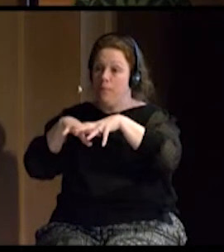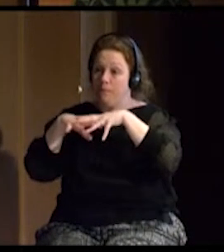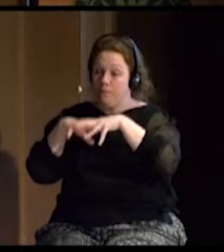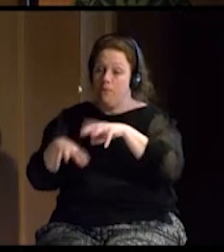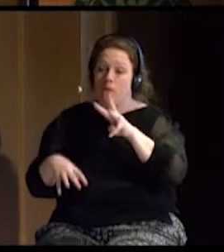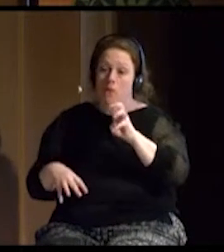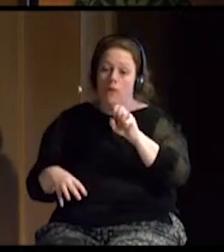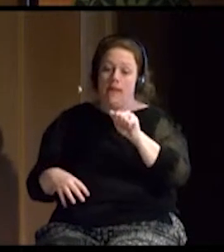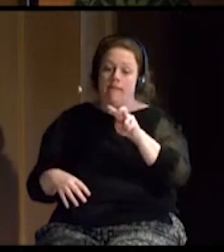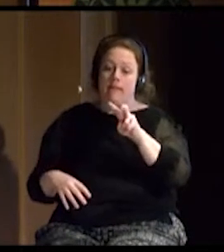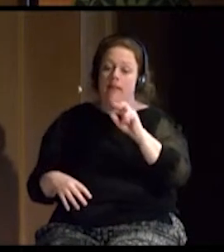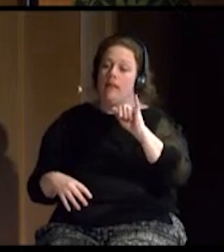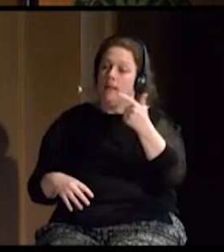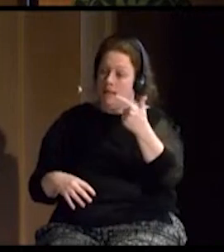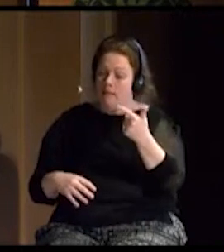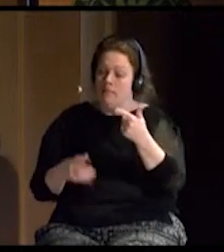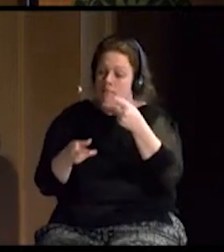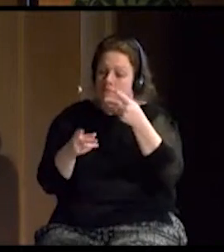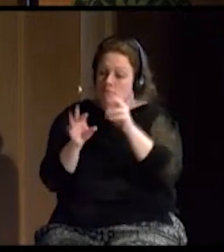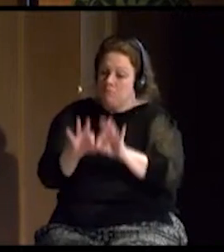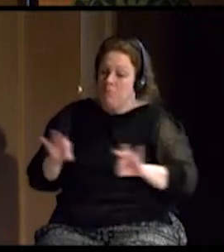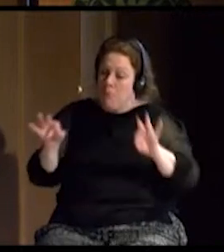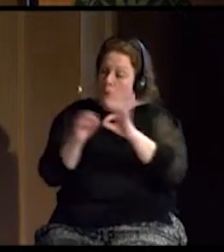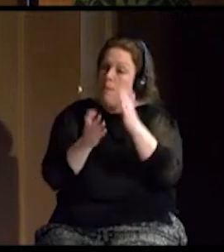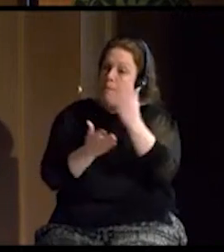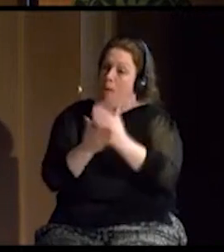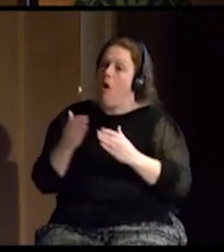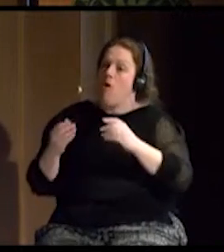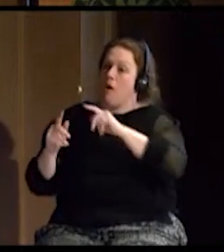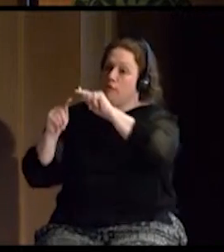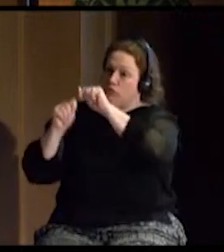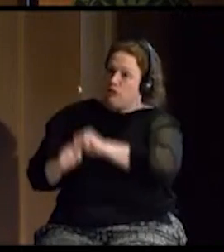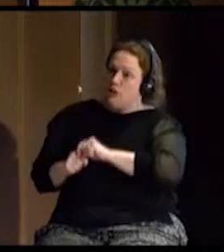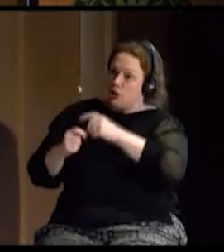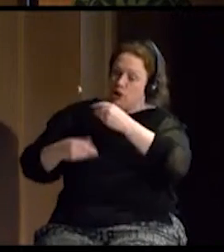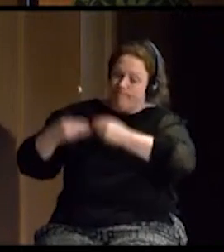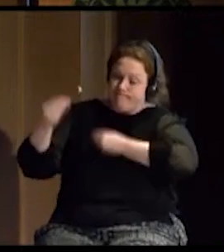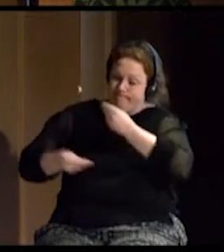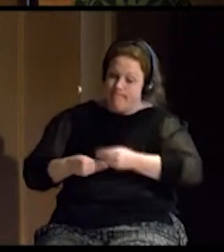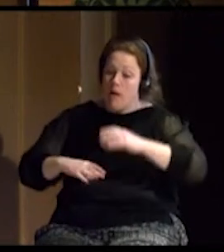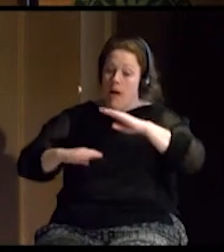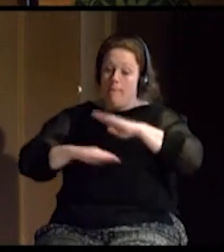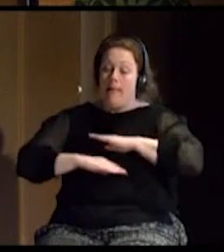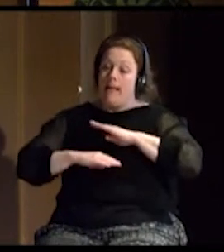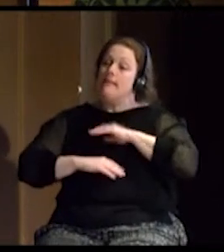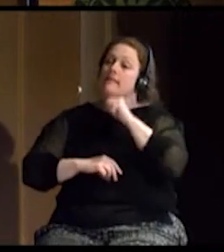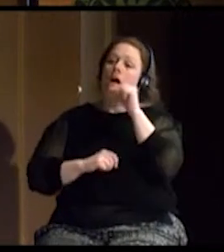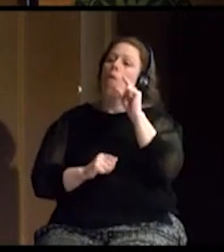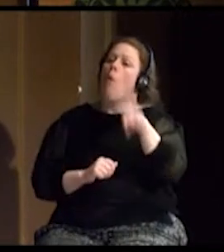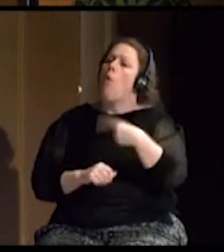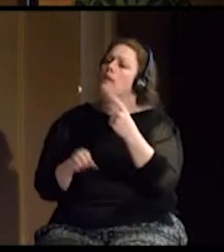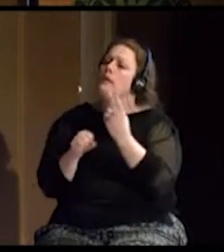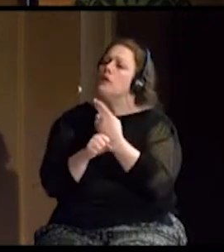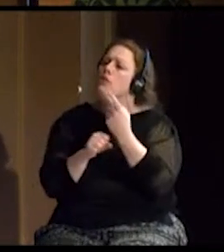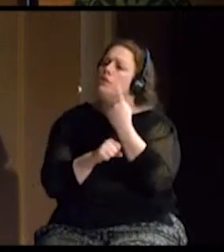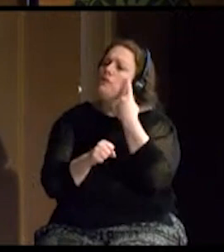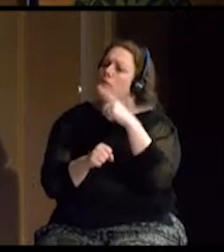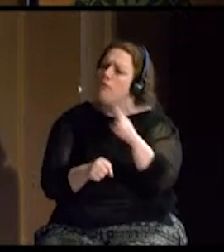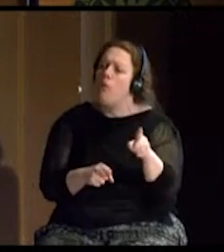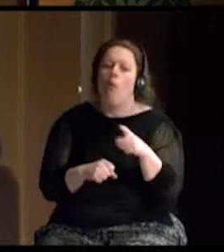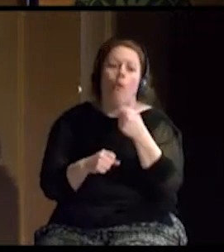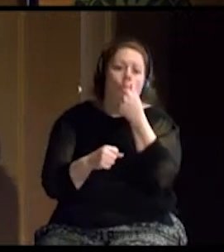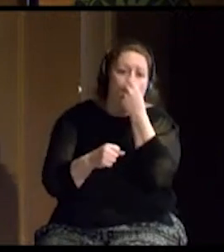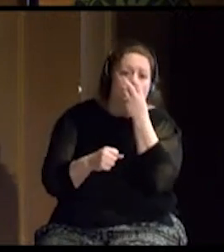Coast Salish culture, and it also defines who they are. And blankets are not only used for warmth, but they are valued in life